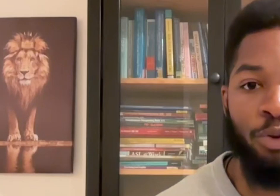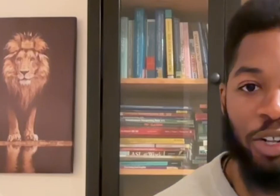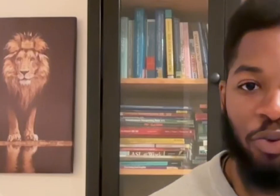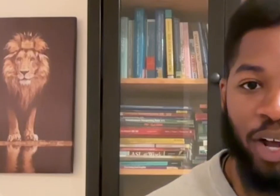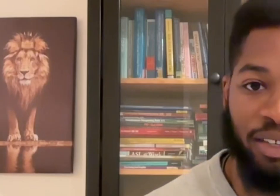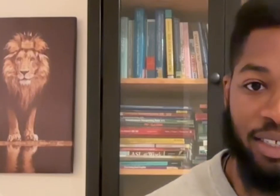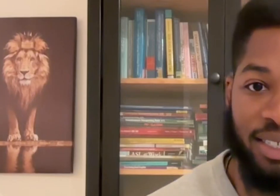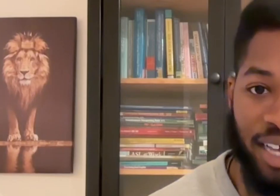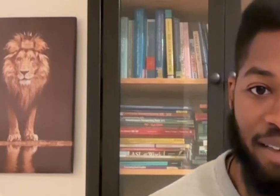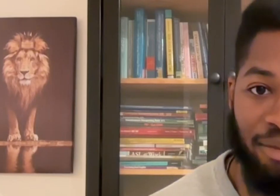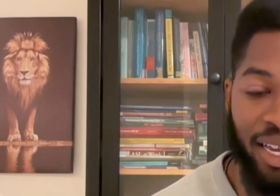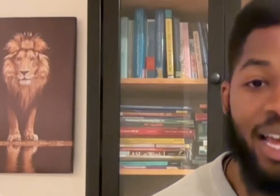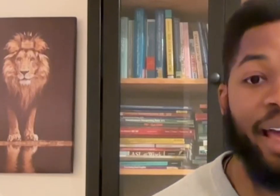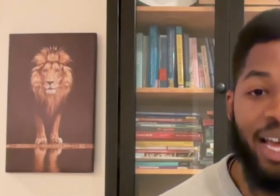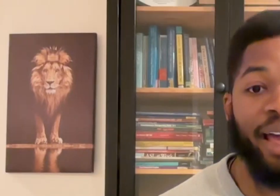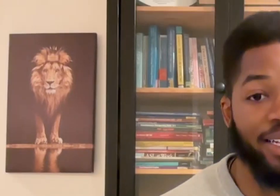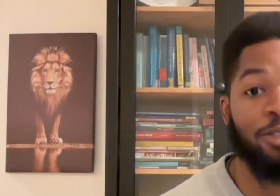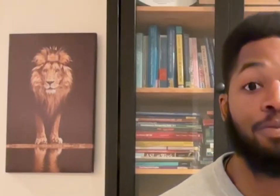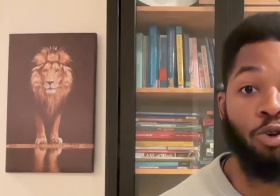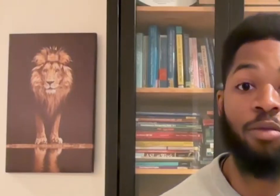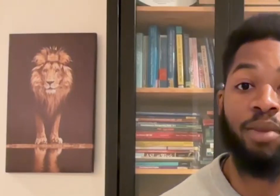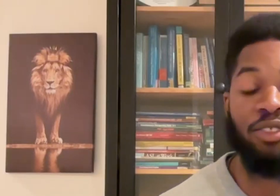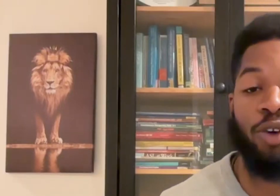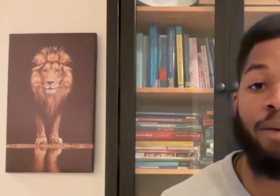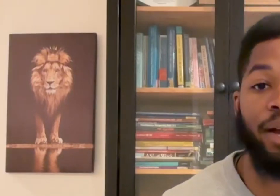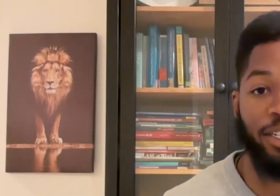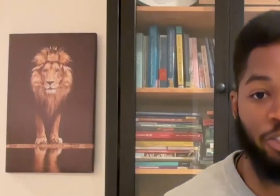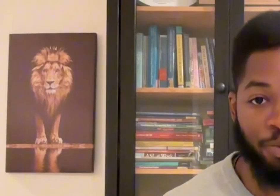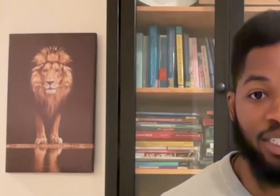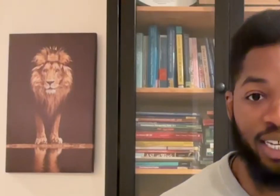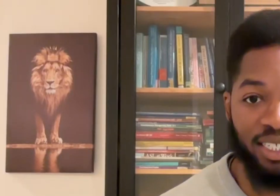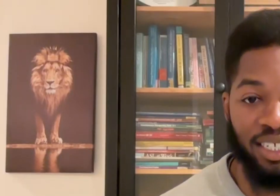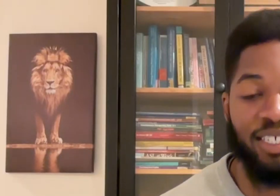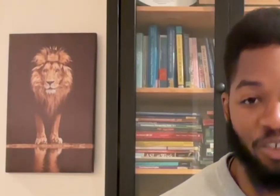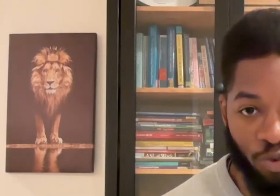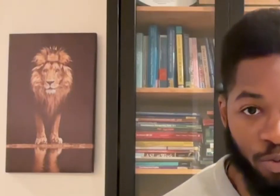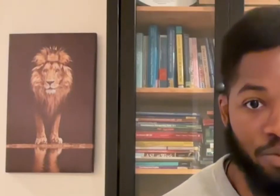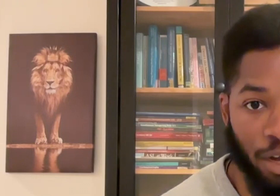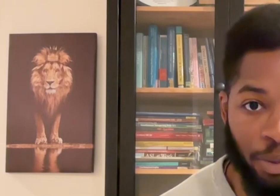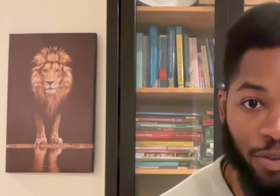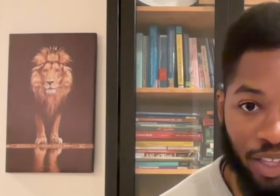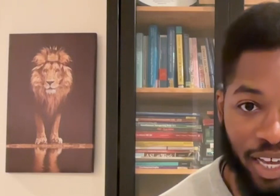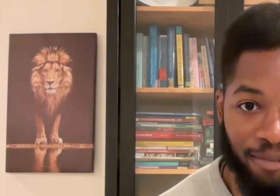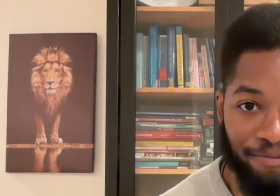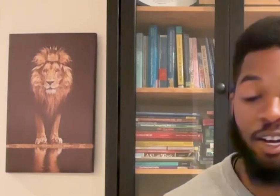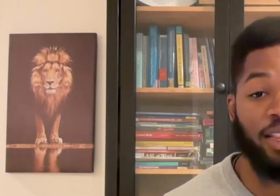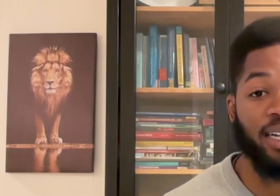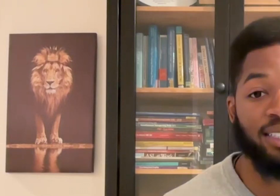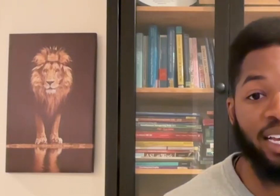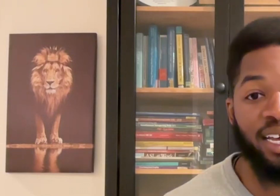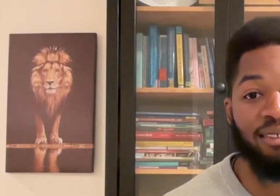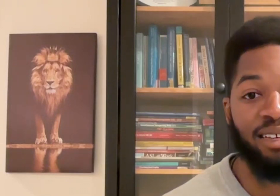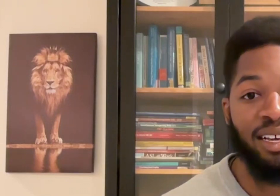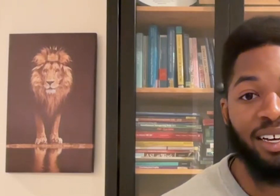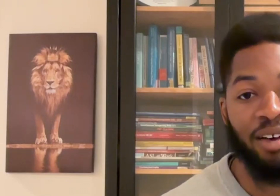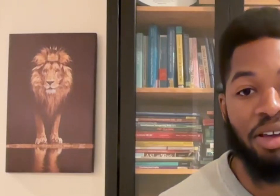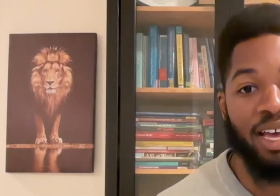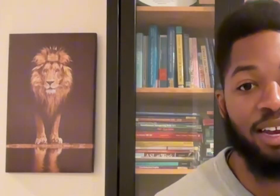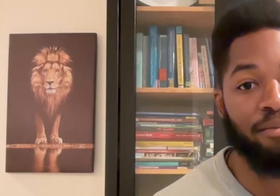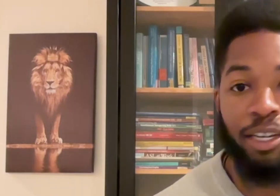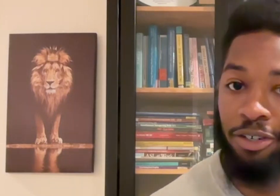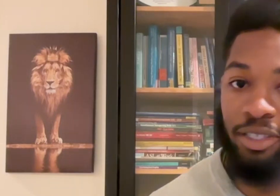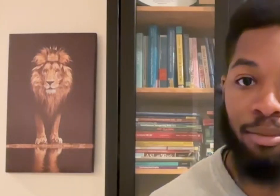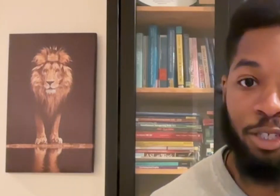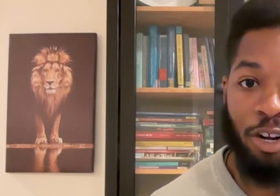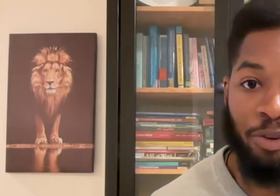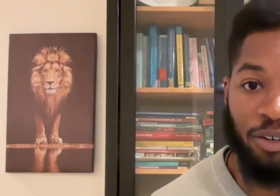need support throughout this assignment, and support me throughout my interpretation, because there will be moments for that. With all that said, go